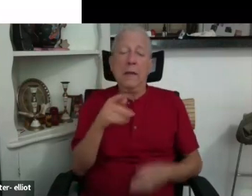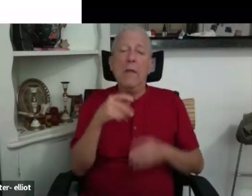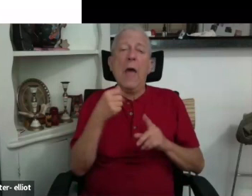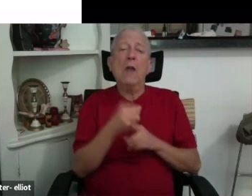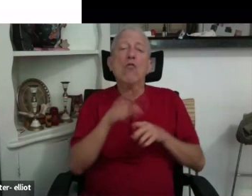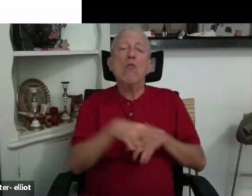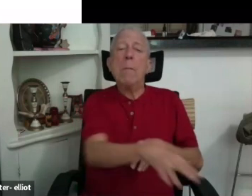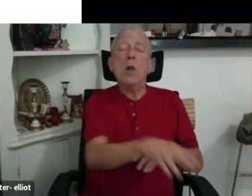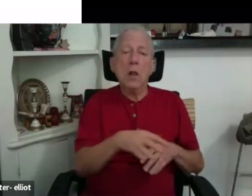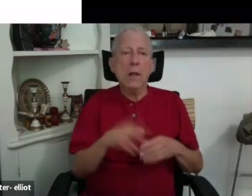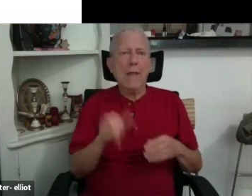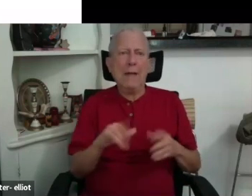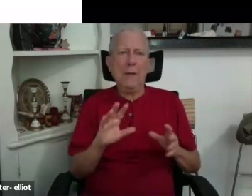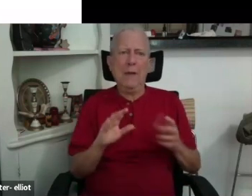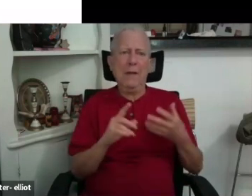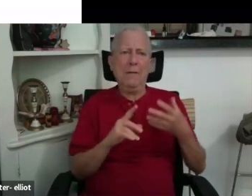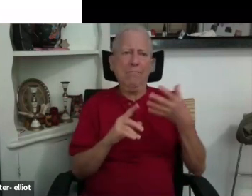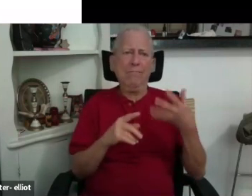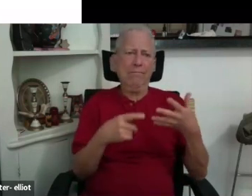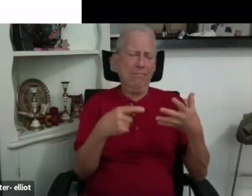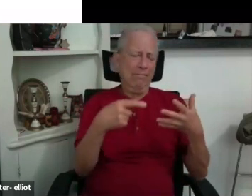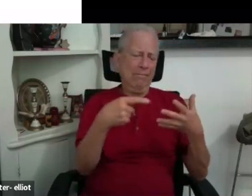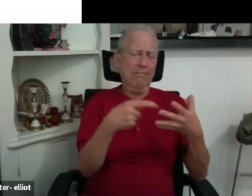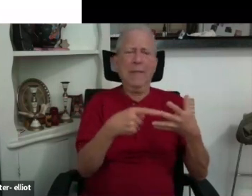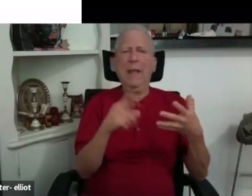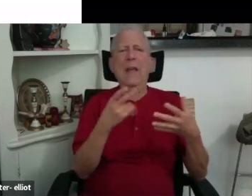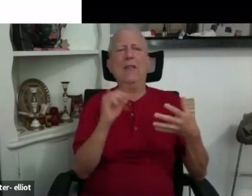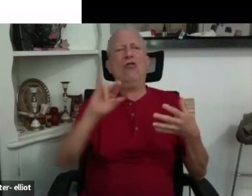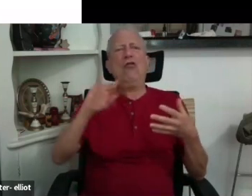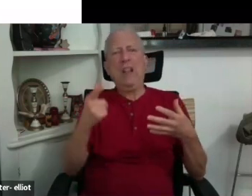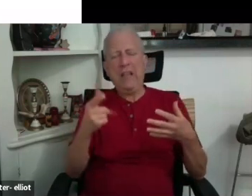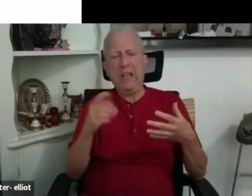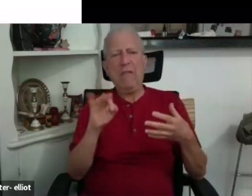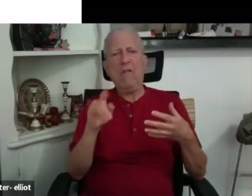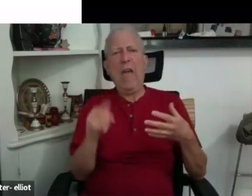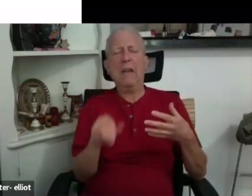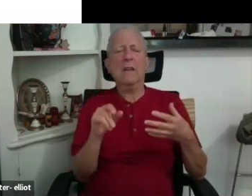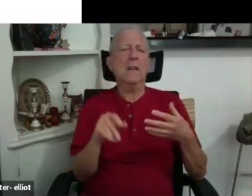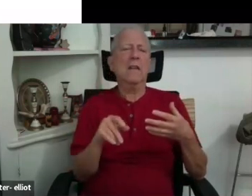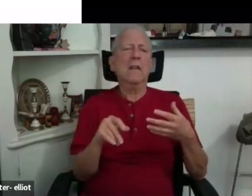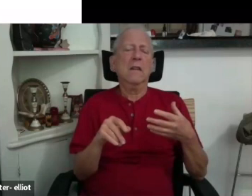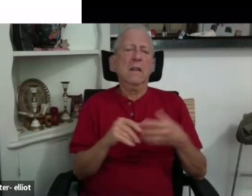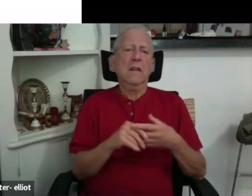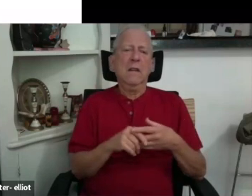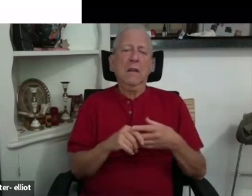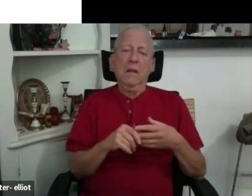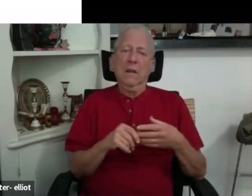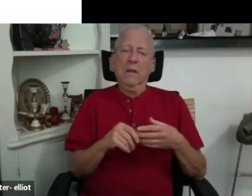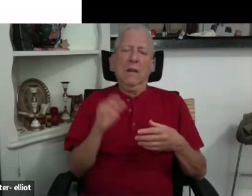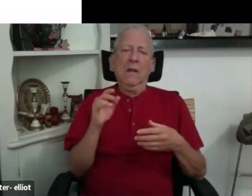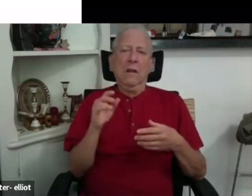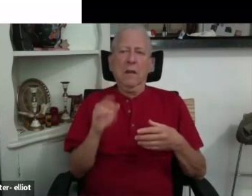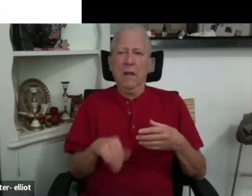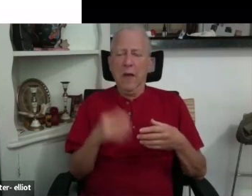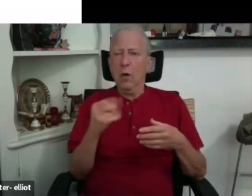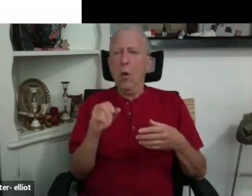effect being a chilling effect. And even though, as Ari covered before, the Holder case covers a very specific